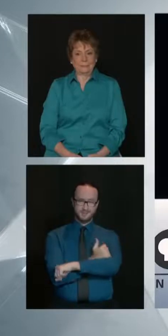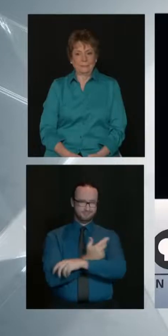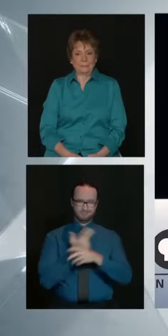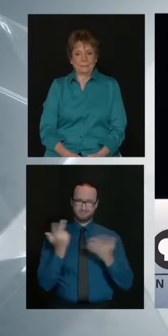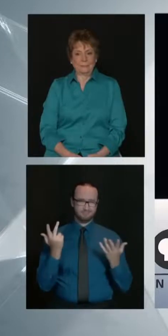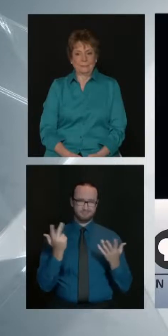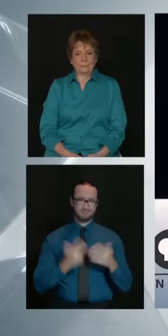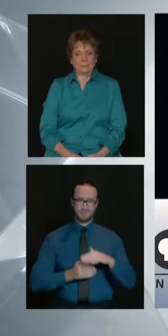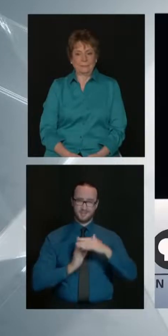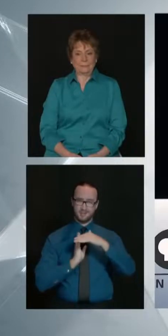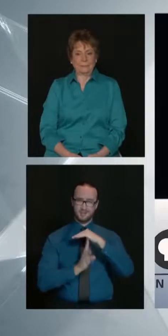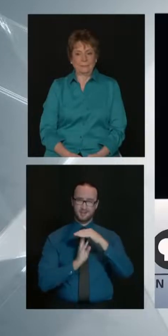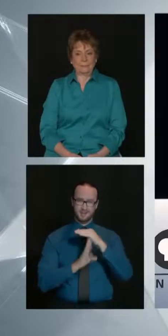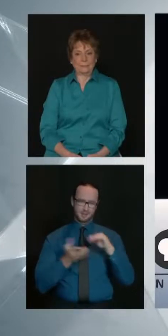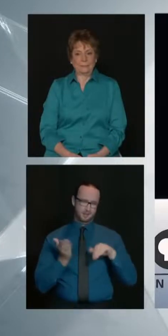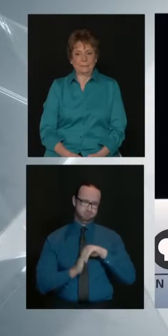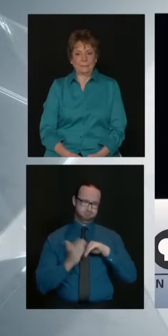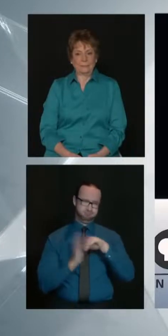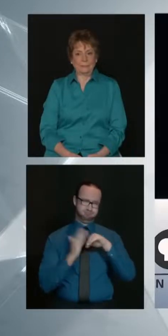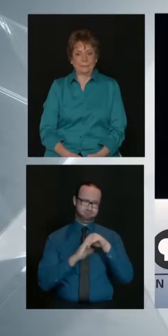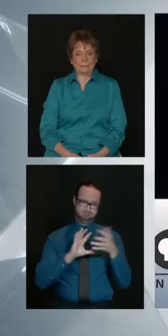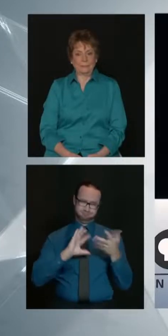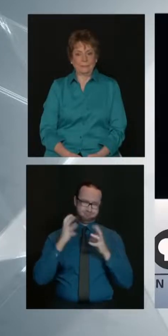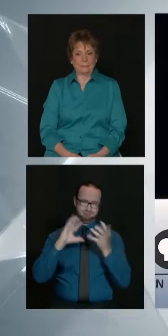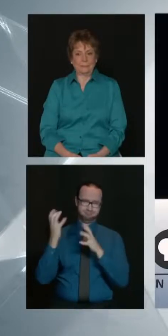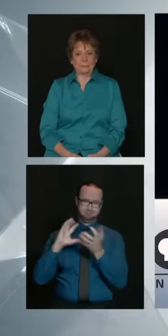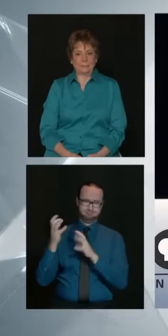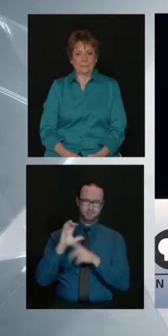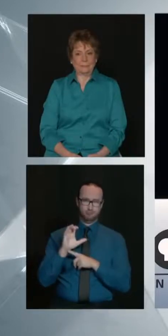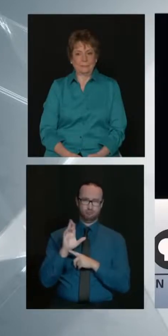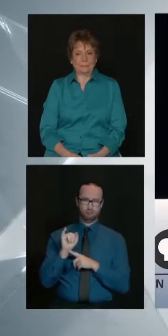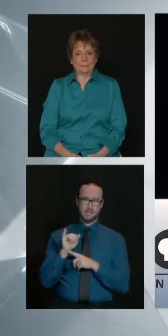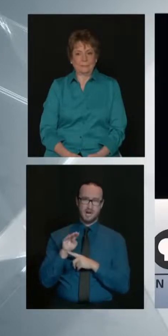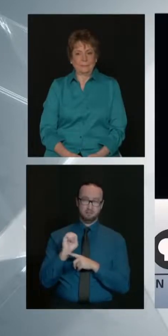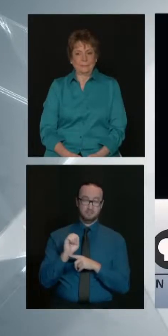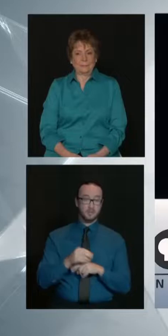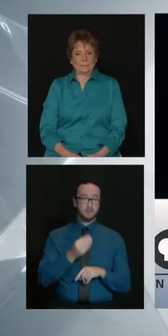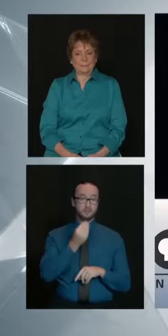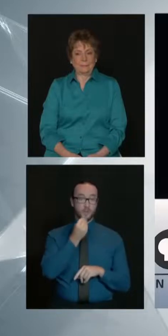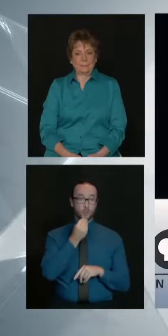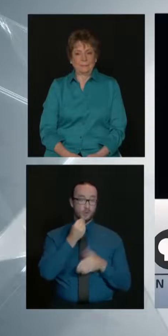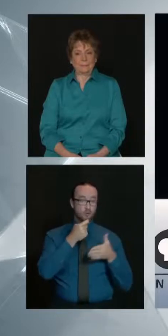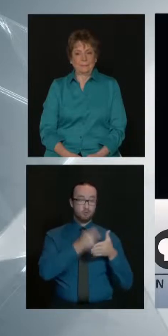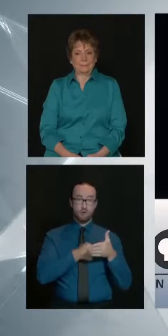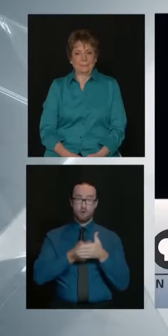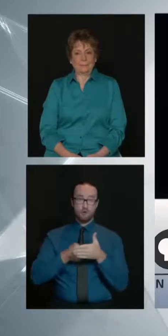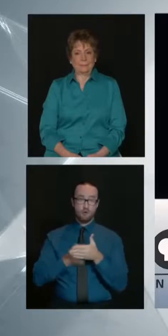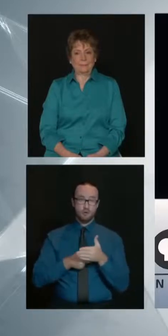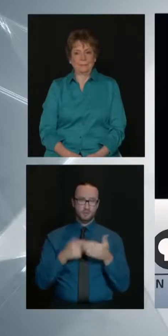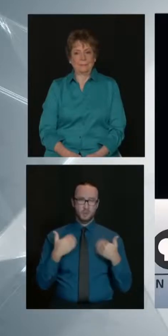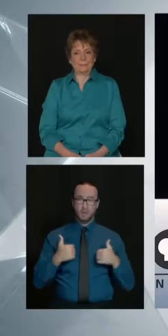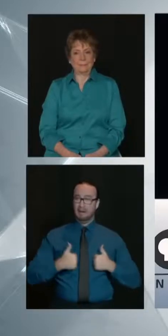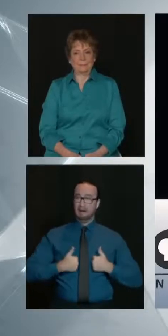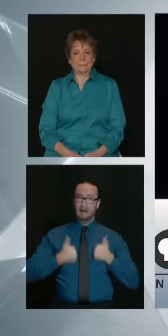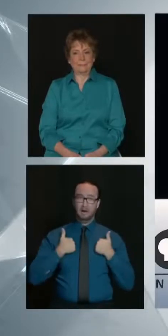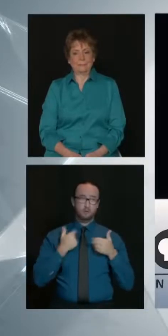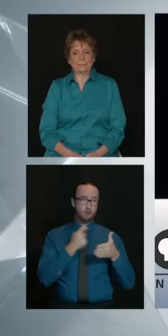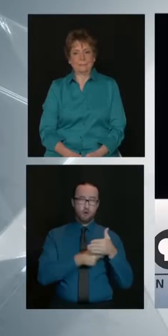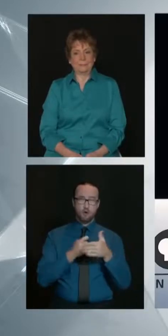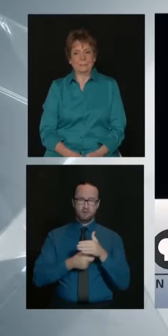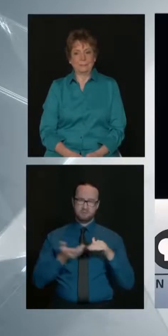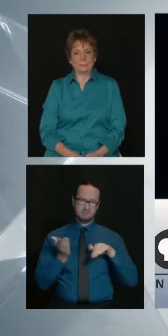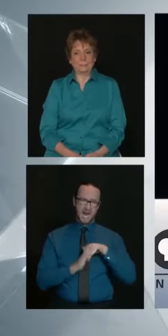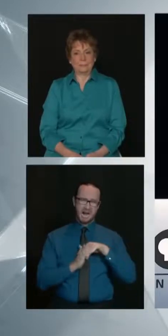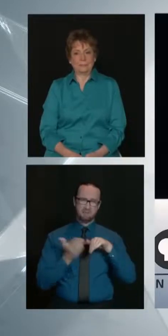The cost of groceries, actually the cost of everything you need to live, keeps going up and up. It wasn't like this 2 years